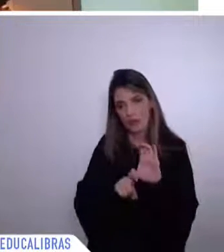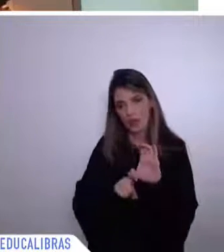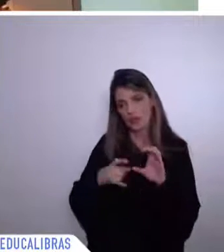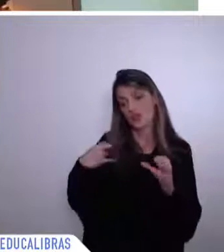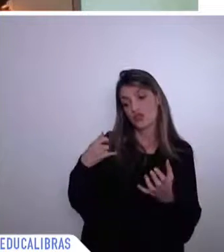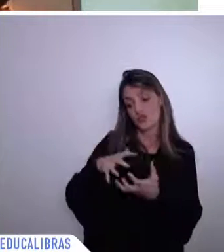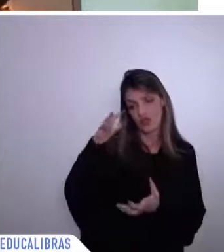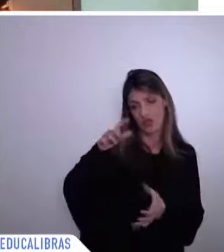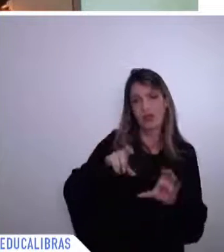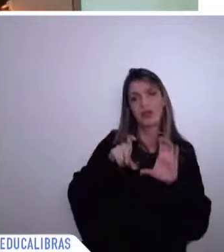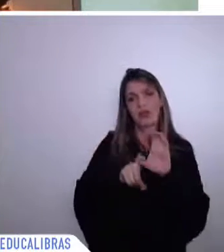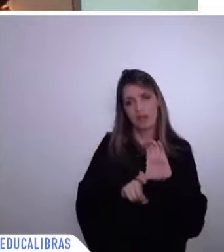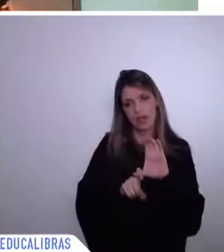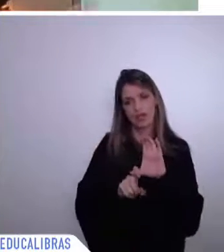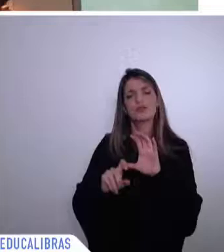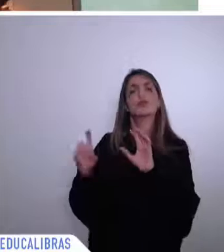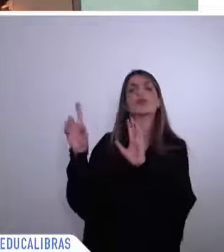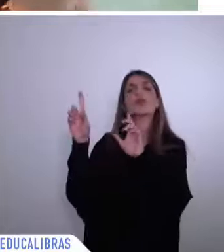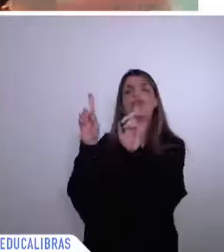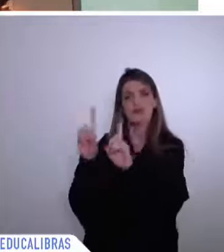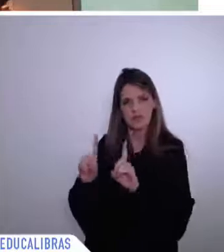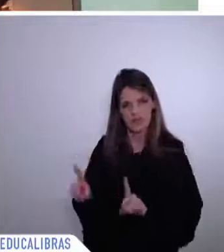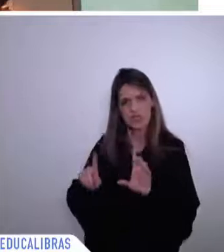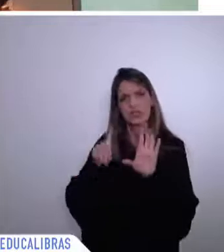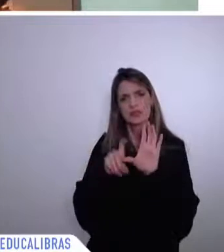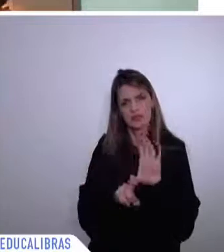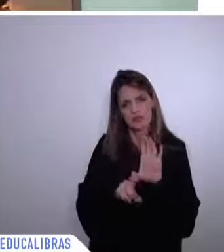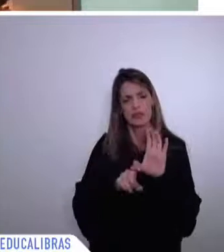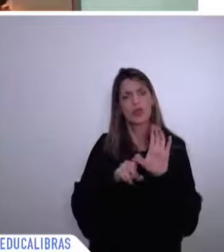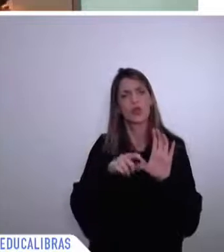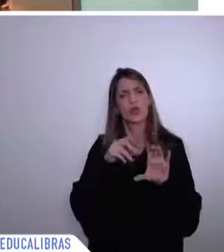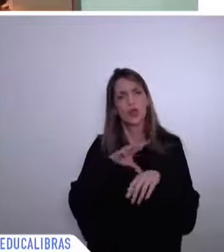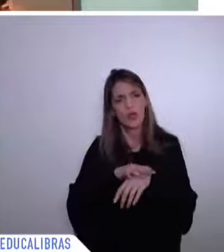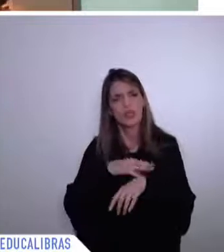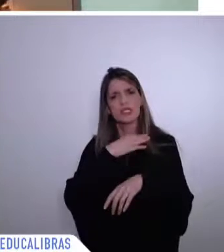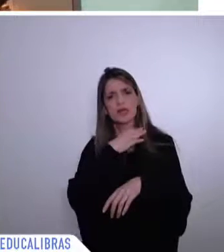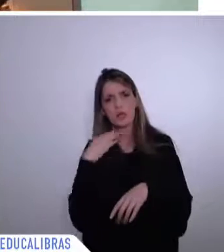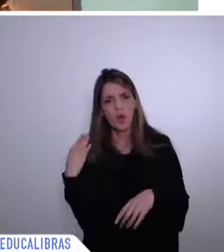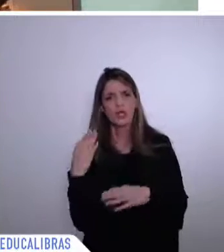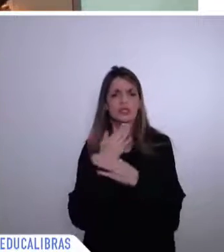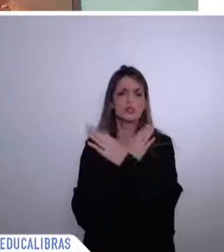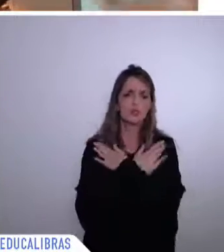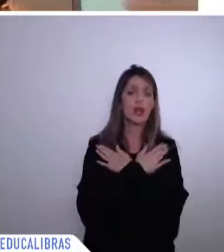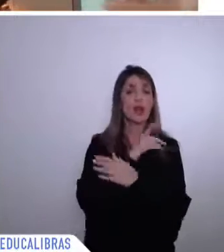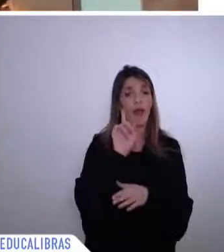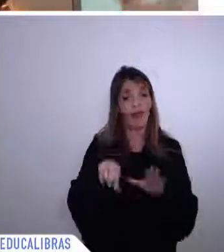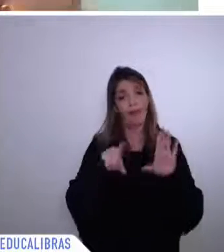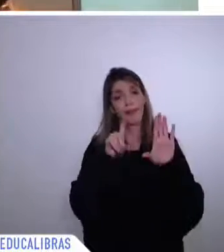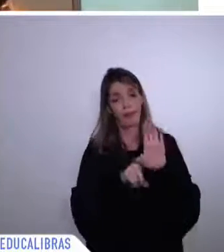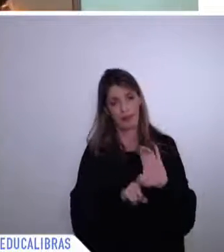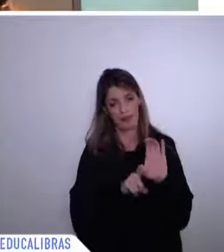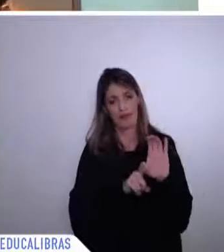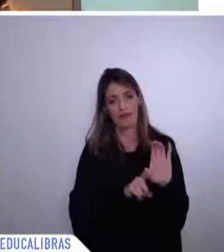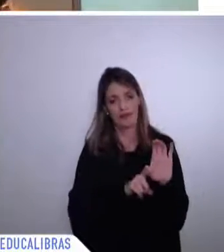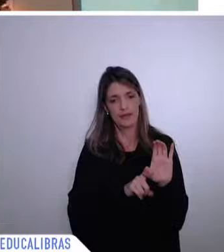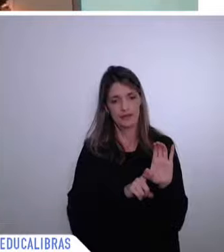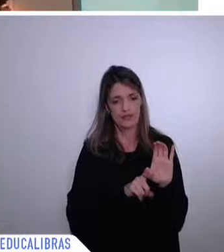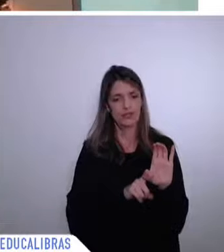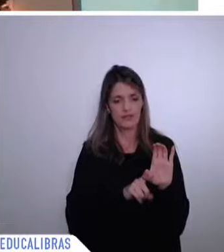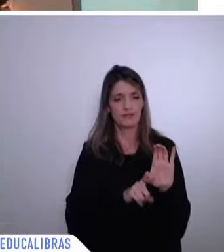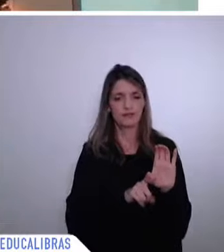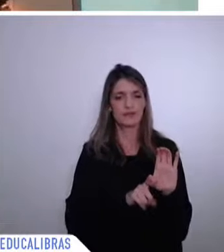We are dependent during childhood, during when we are ill, when we are uh, living